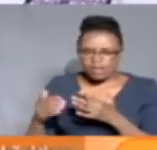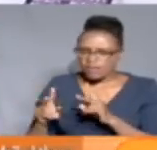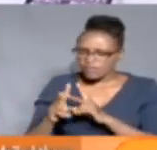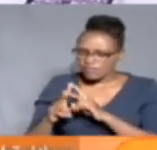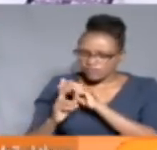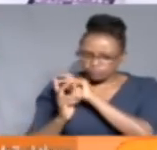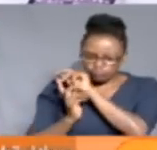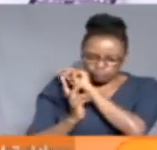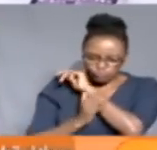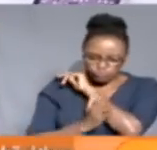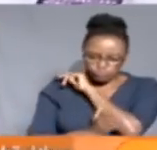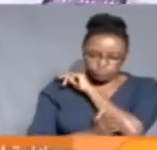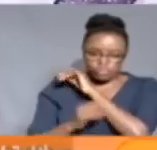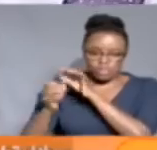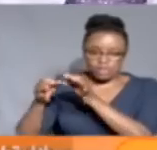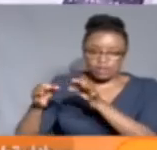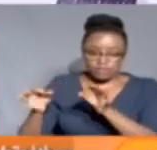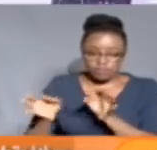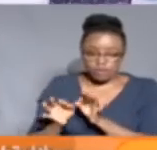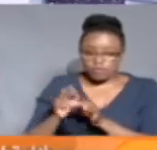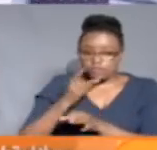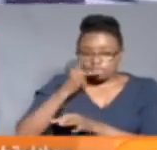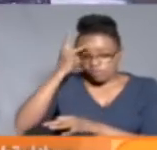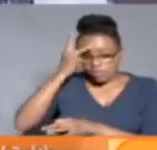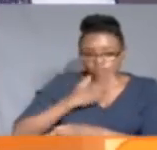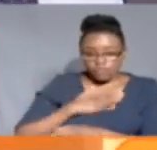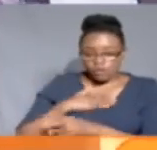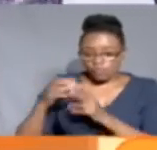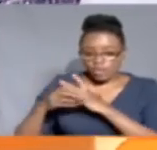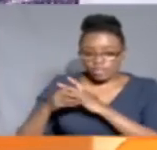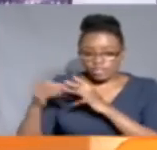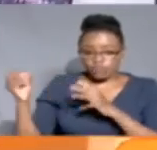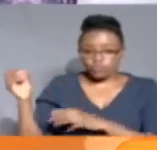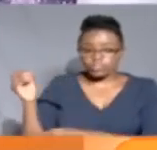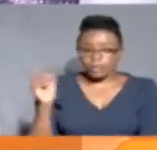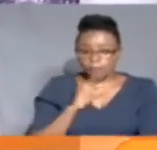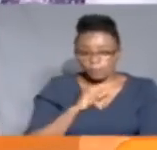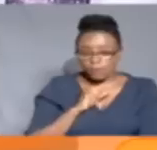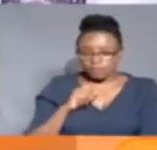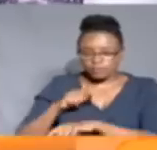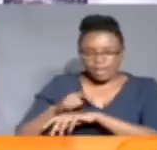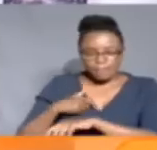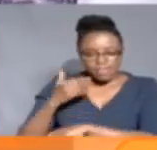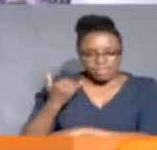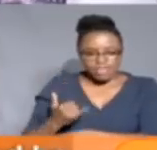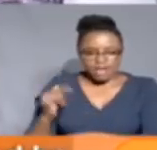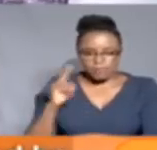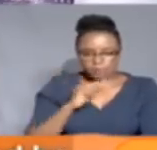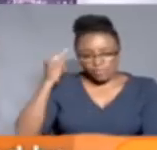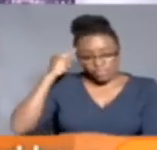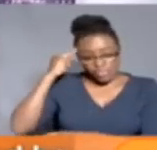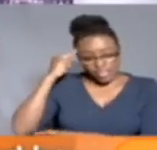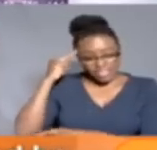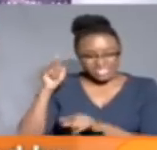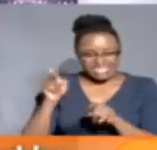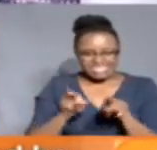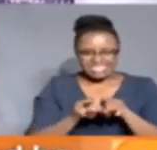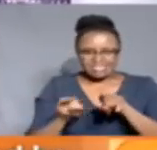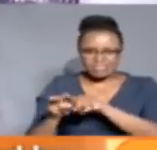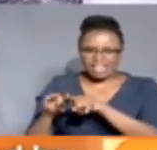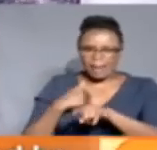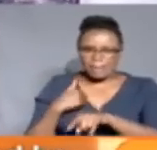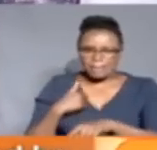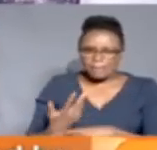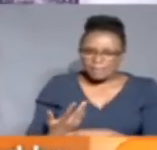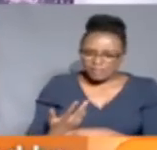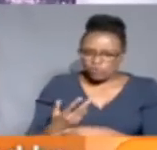family. My parents divorced when I was very young. I think I wasn't even a